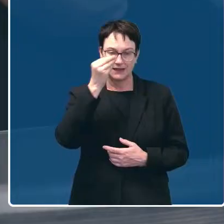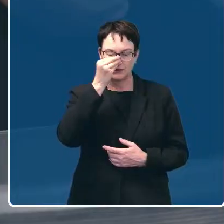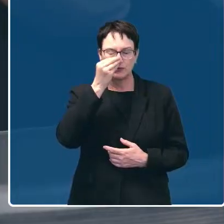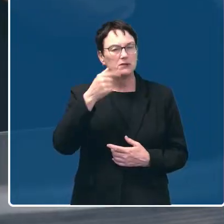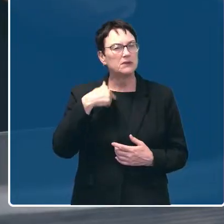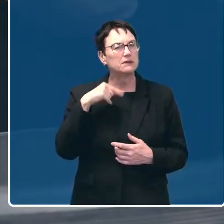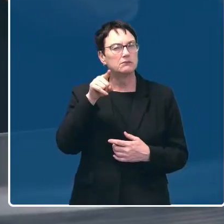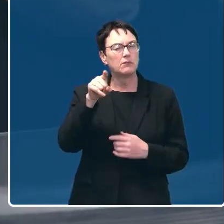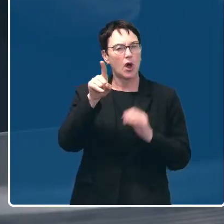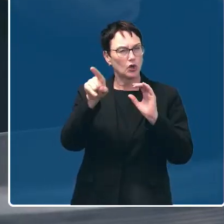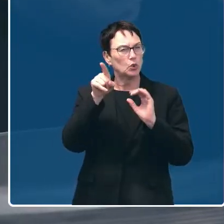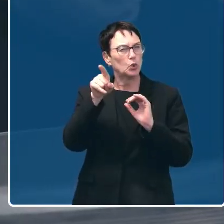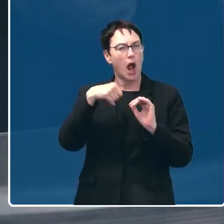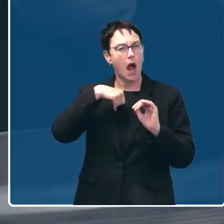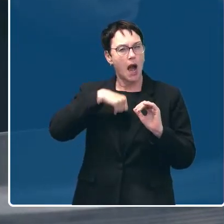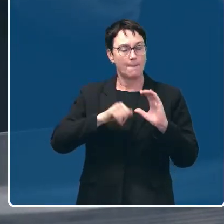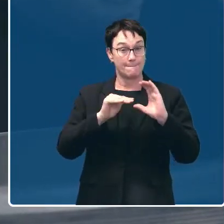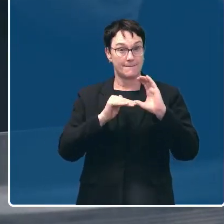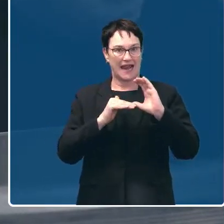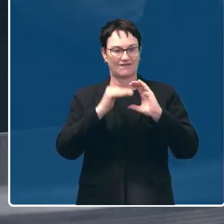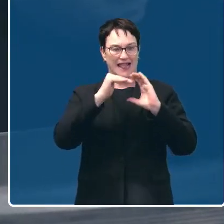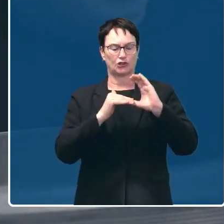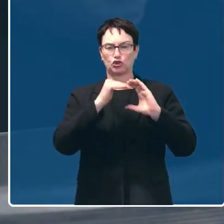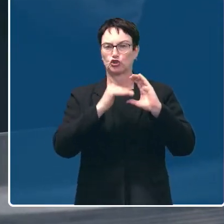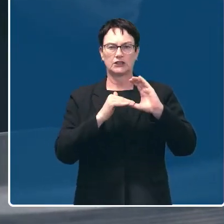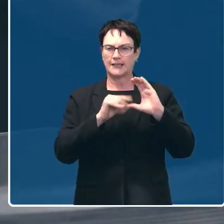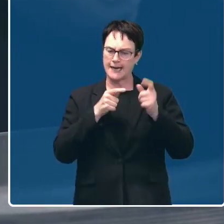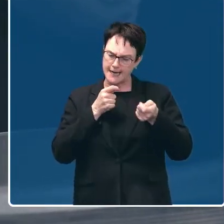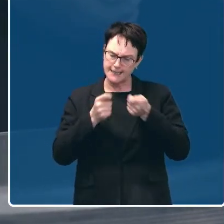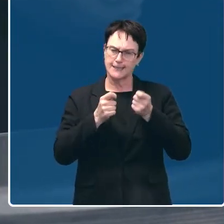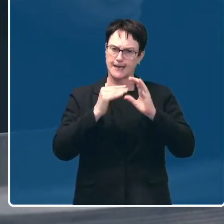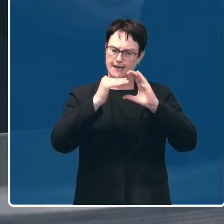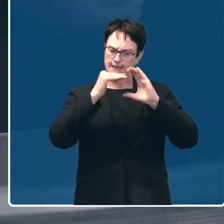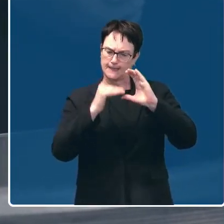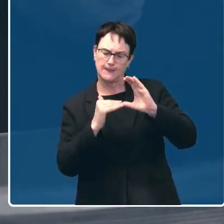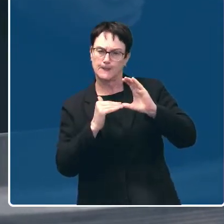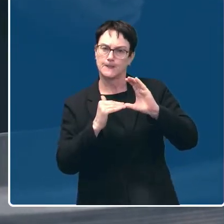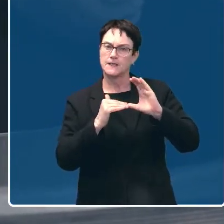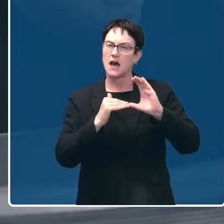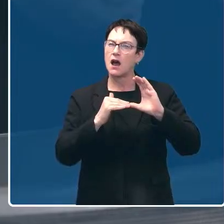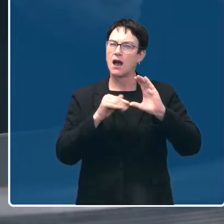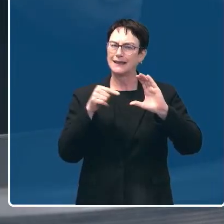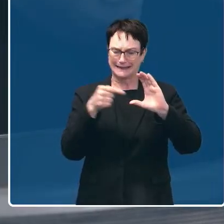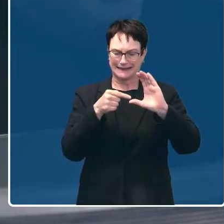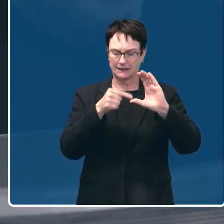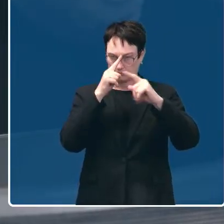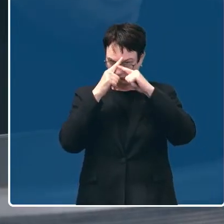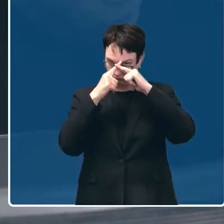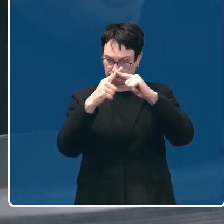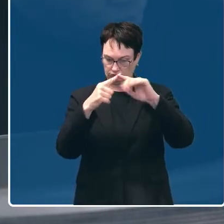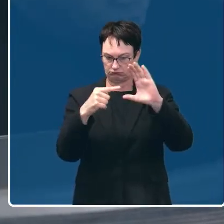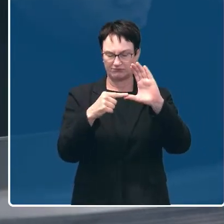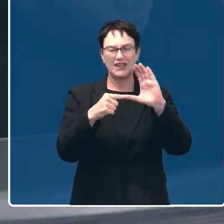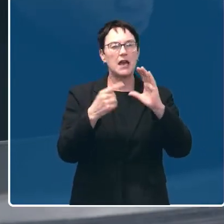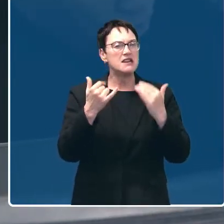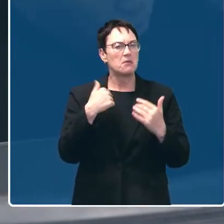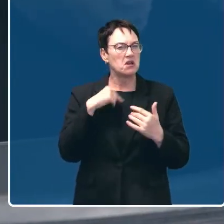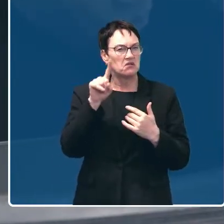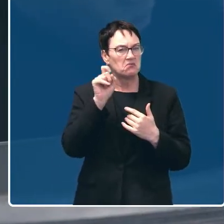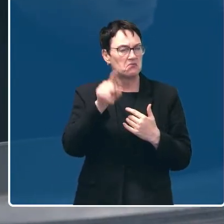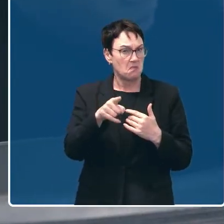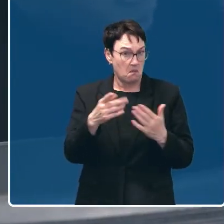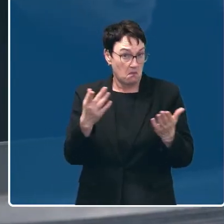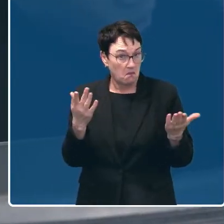it. Just how much work still needs to be done to get consensus, especially on the side of Treasury